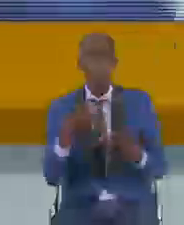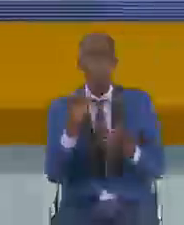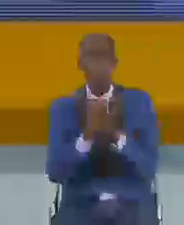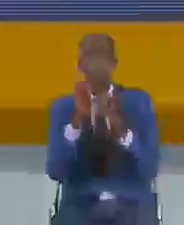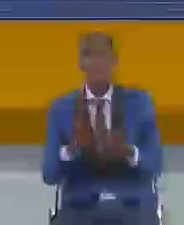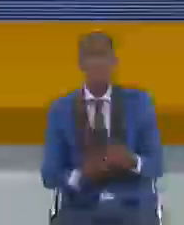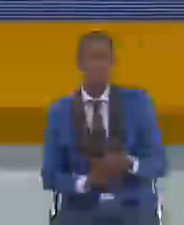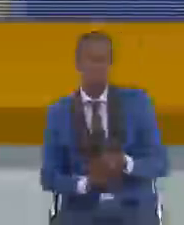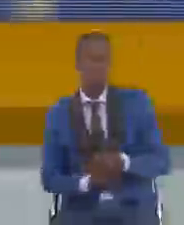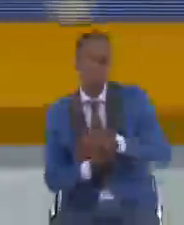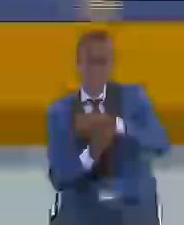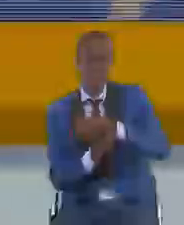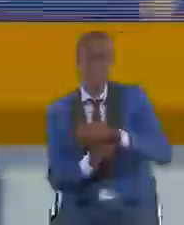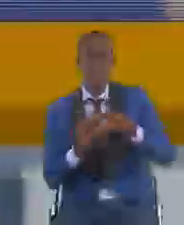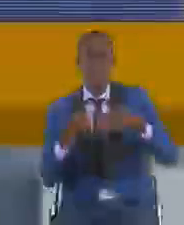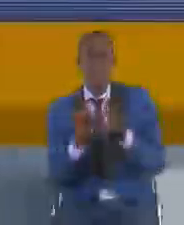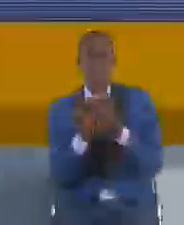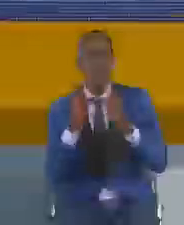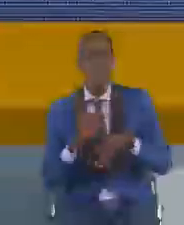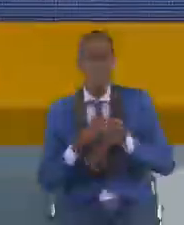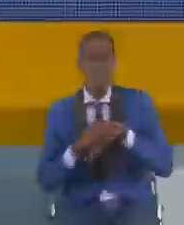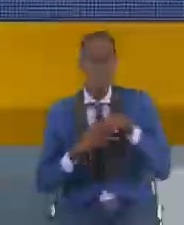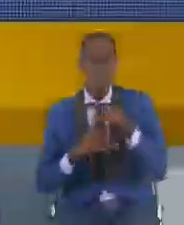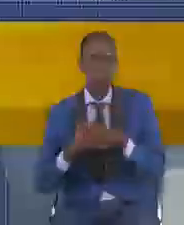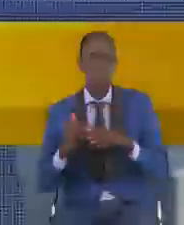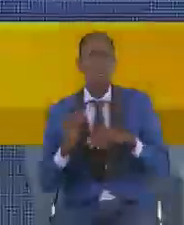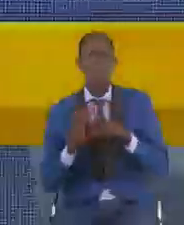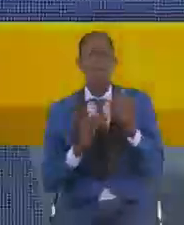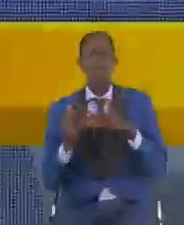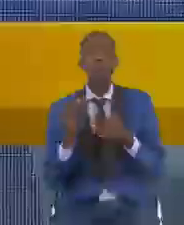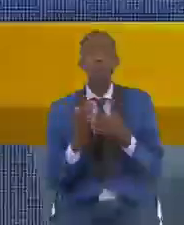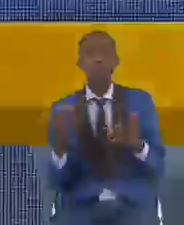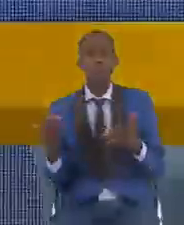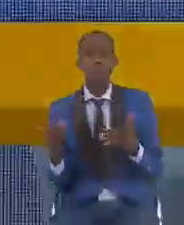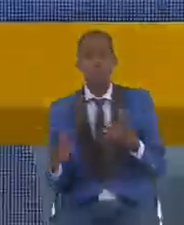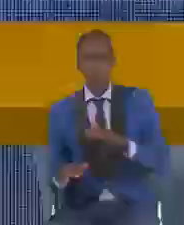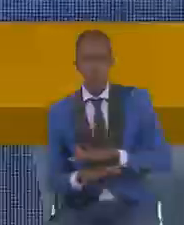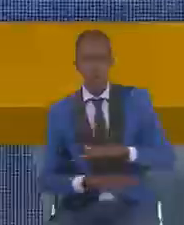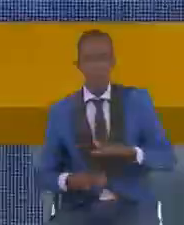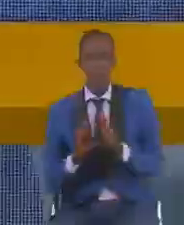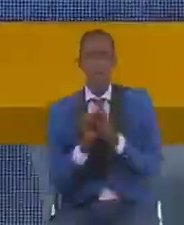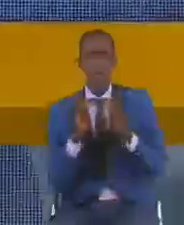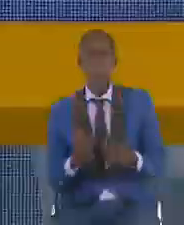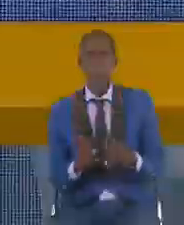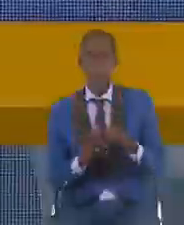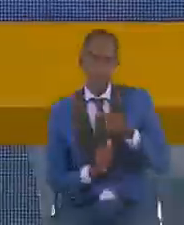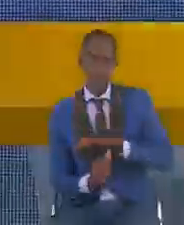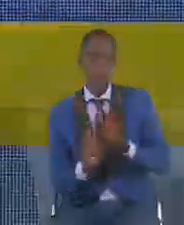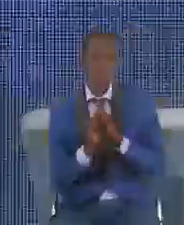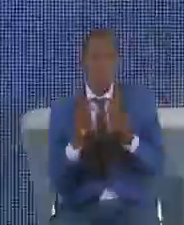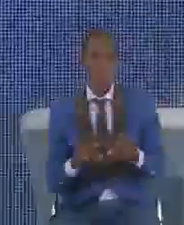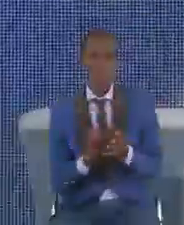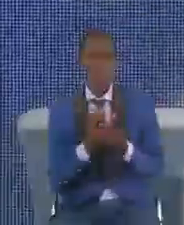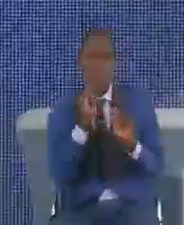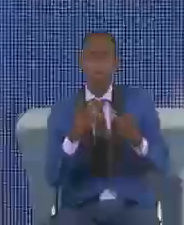He gives him succor. He builds something underneath him that is able to